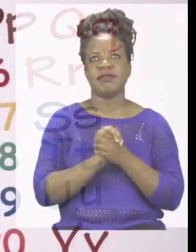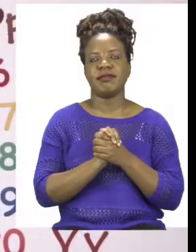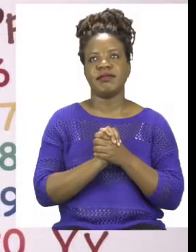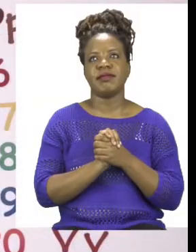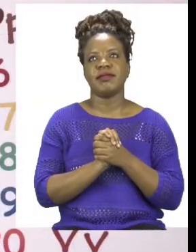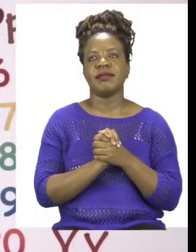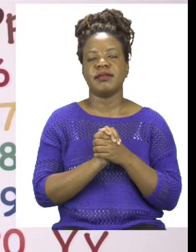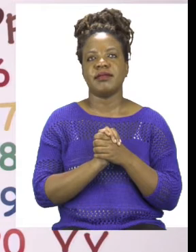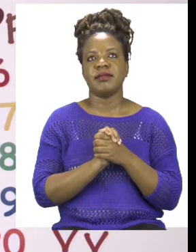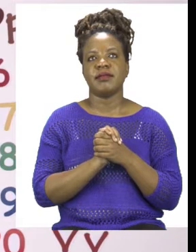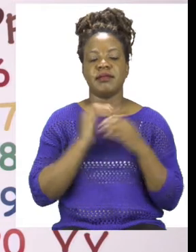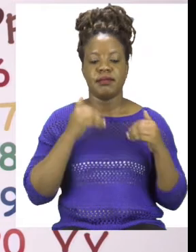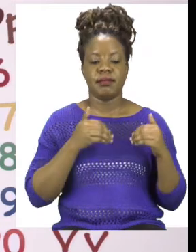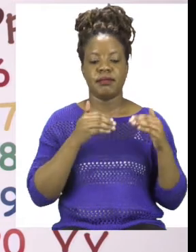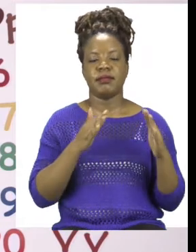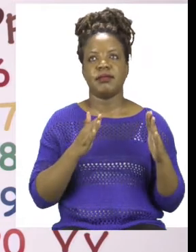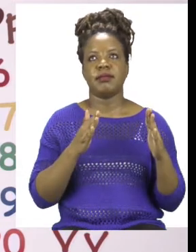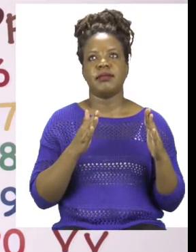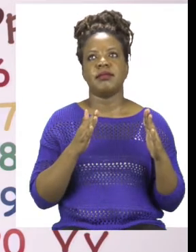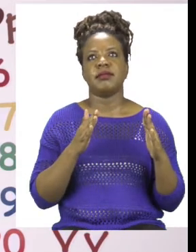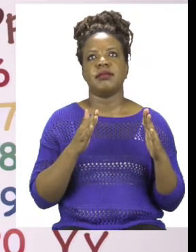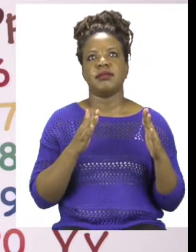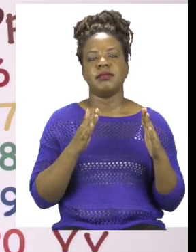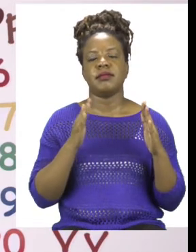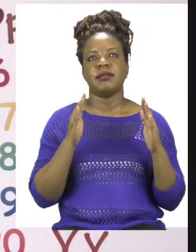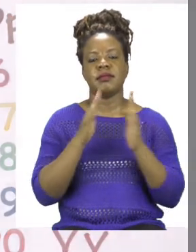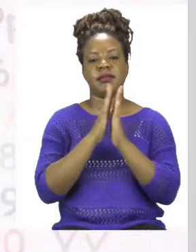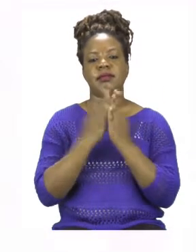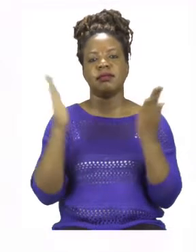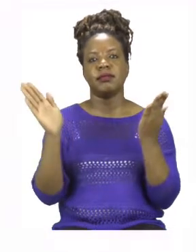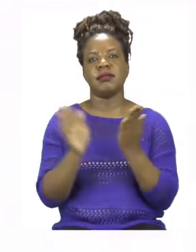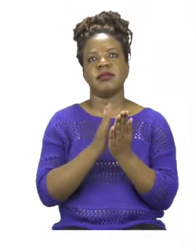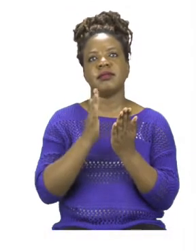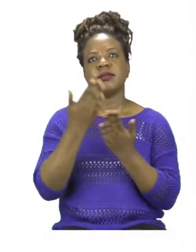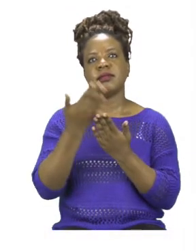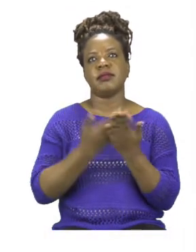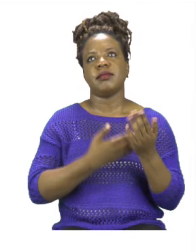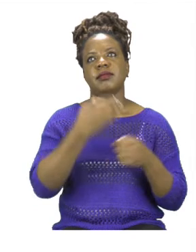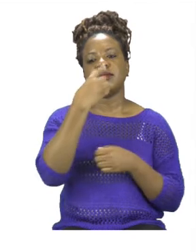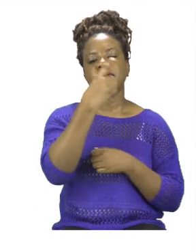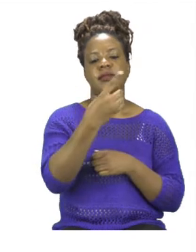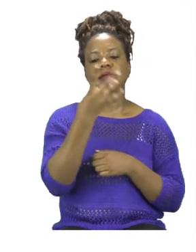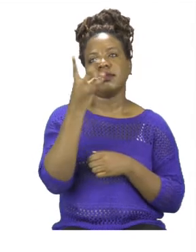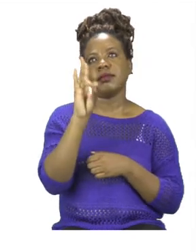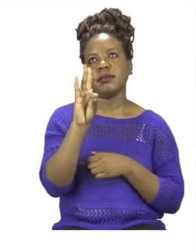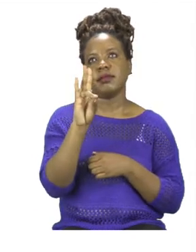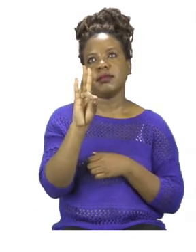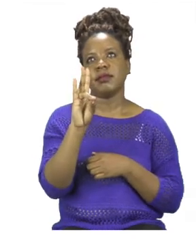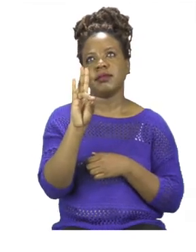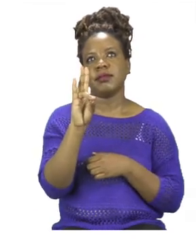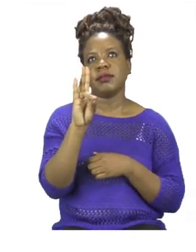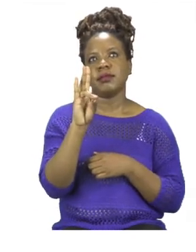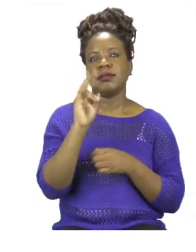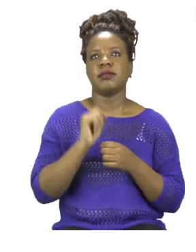To start our lessons, boys and girls, we are going to go to page 17. On page 17, we are going to be talking